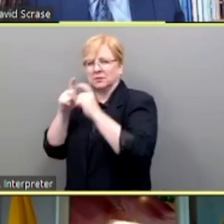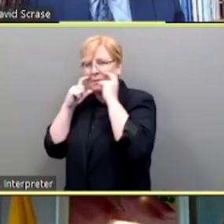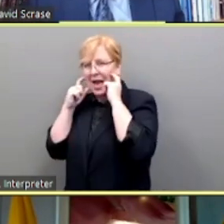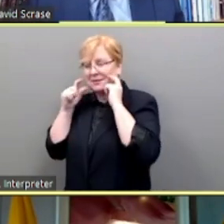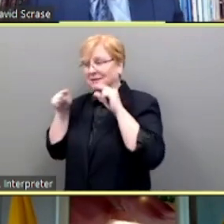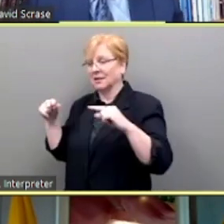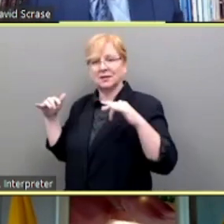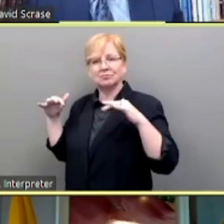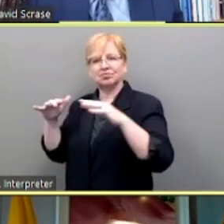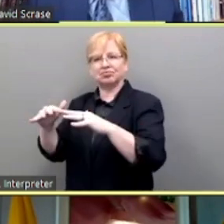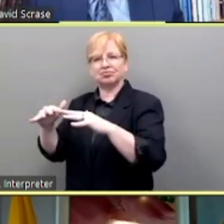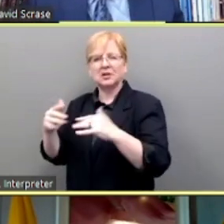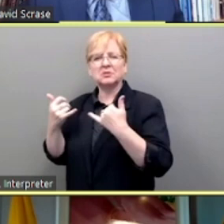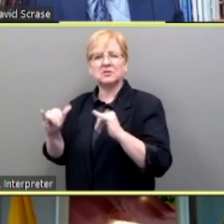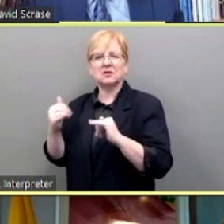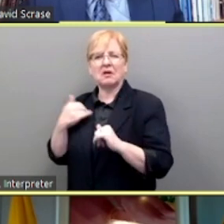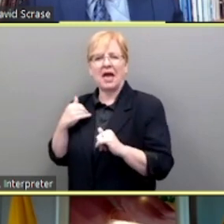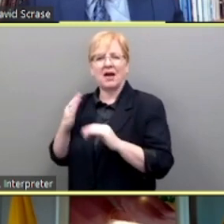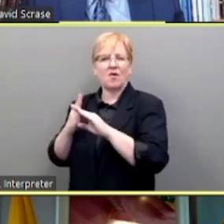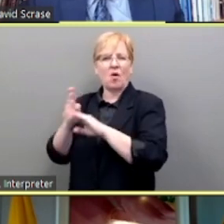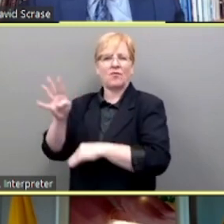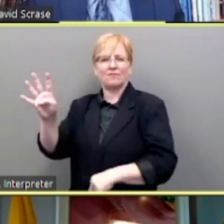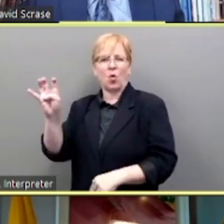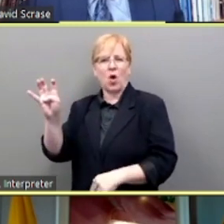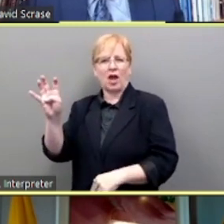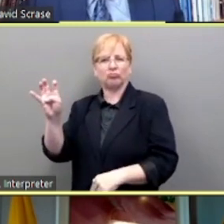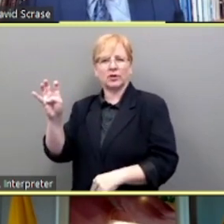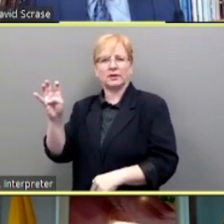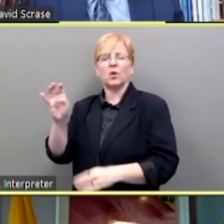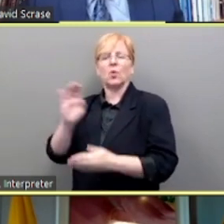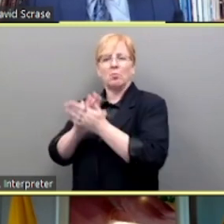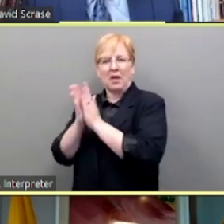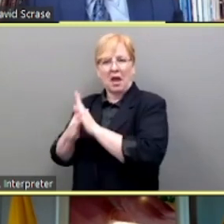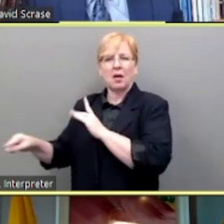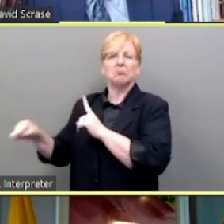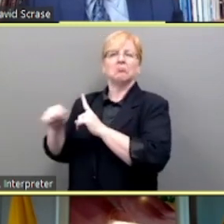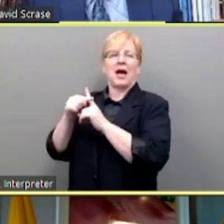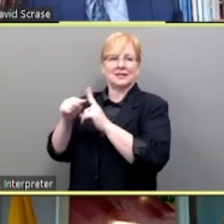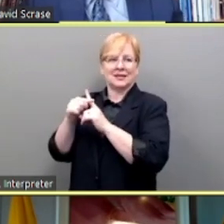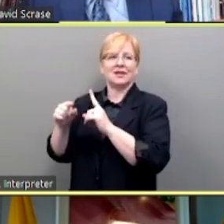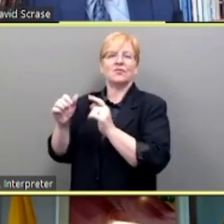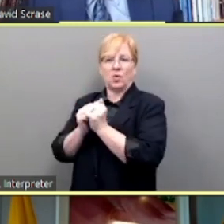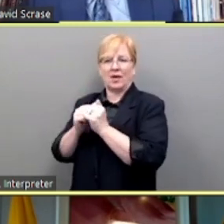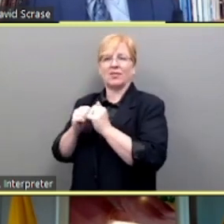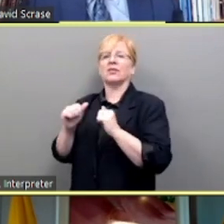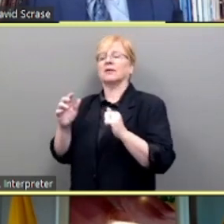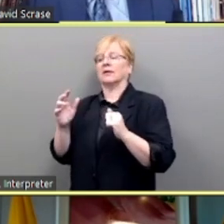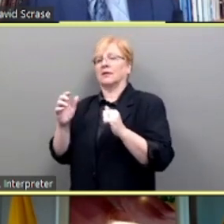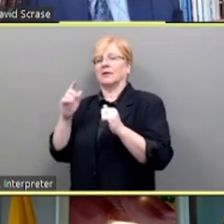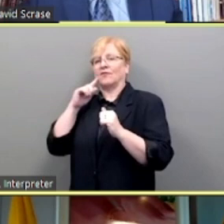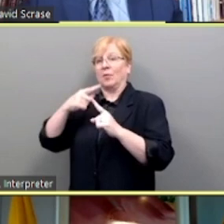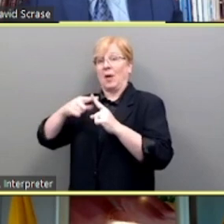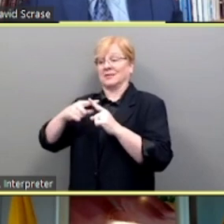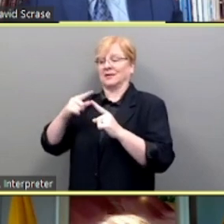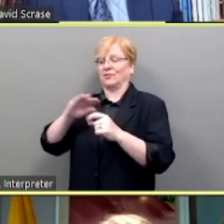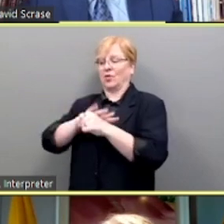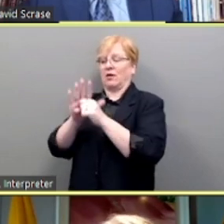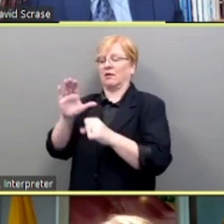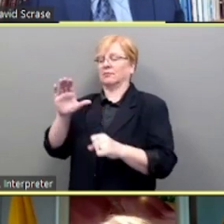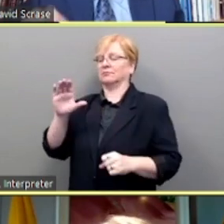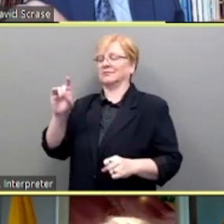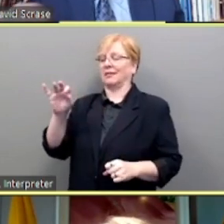kids who've been vaccinated not wear masks. And so that's the science here in New Mexico based on the modeling, and where we're starting to see across the United